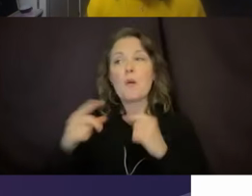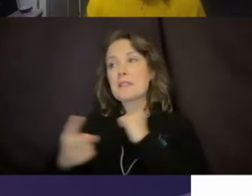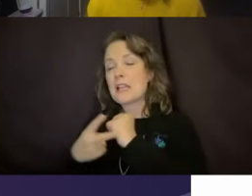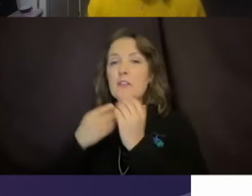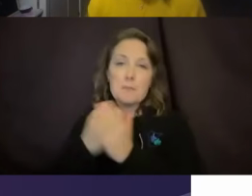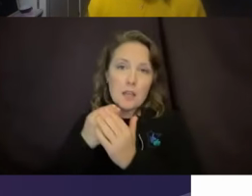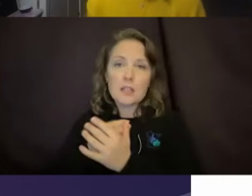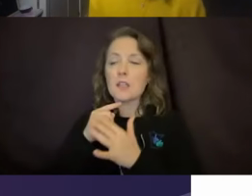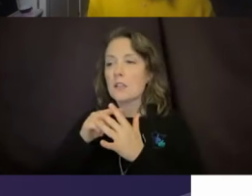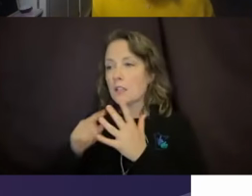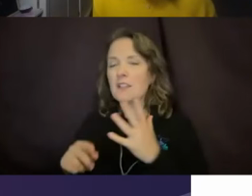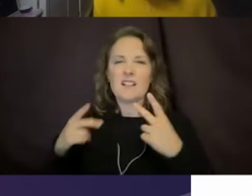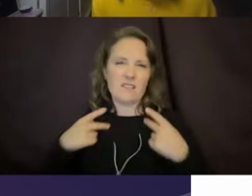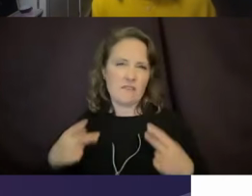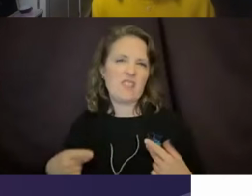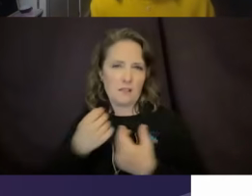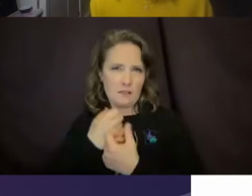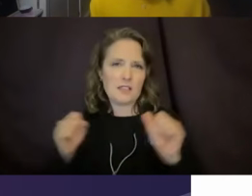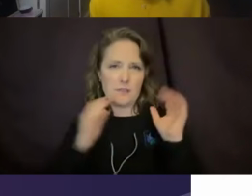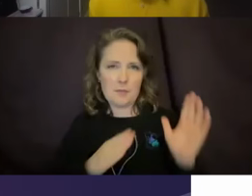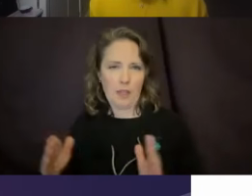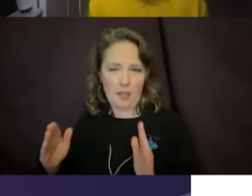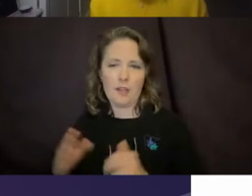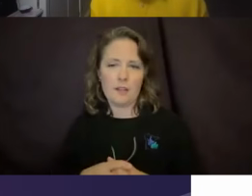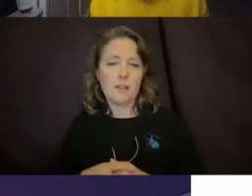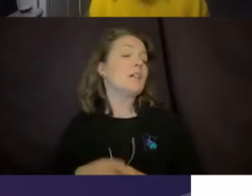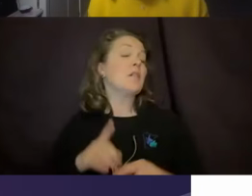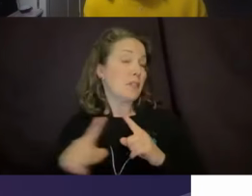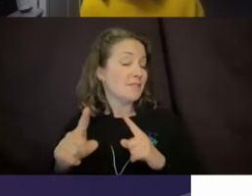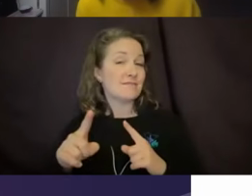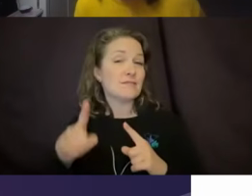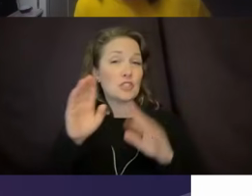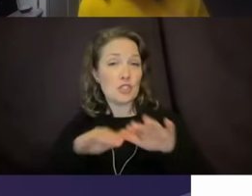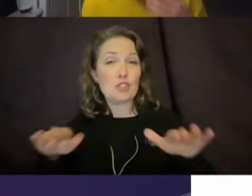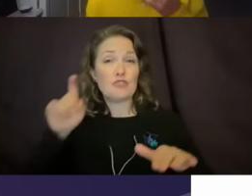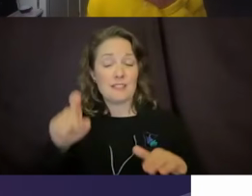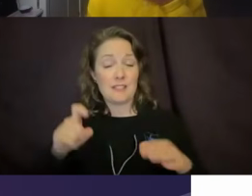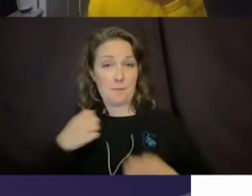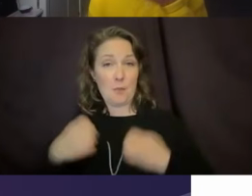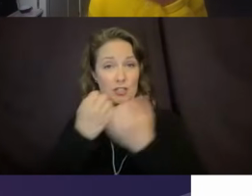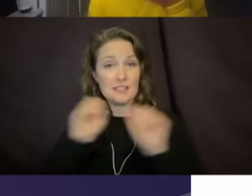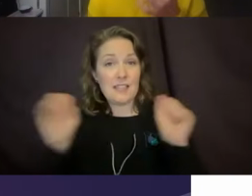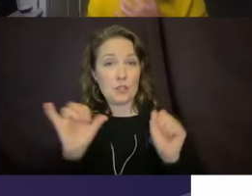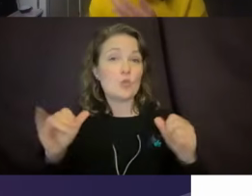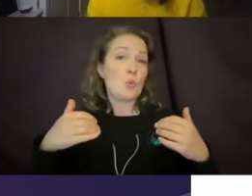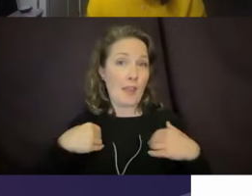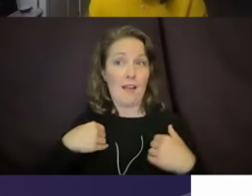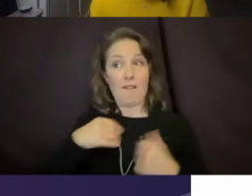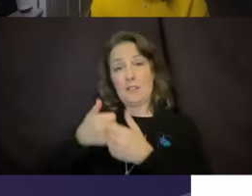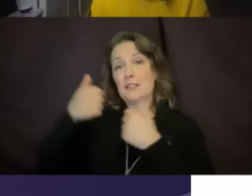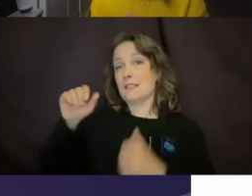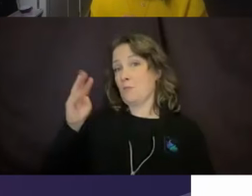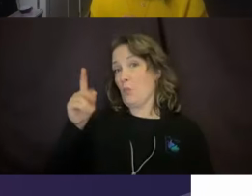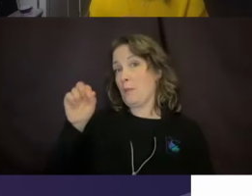But thinking about, we have an entire webinar too on emotional safety for children. So I encourage you to check that out if that sounds like something you're interested in. But having